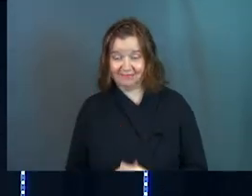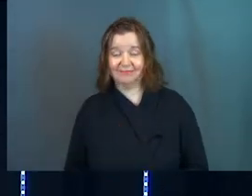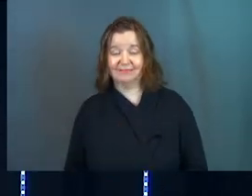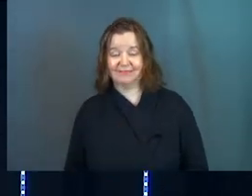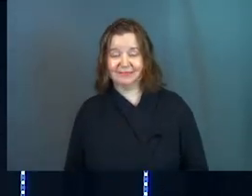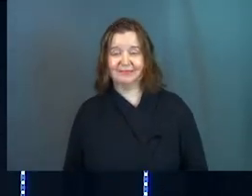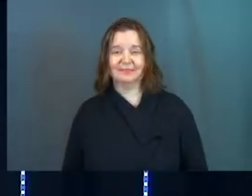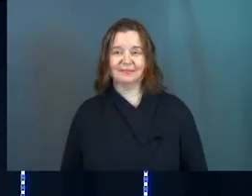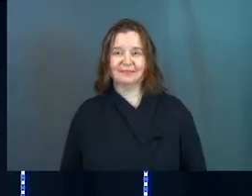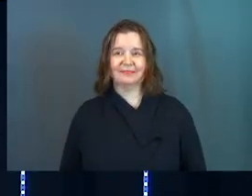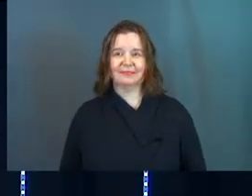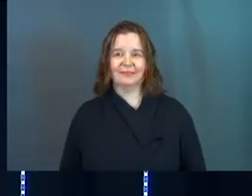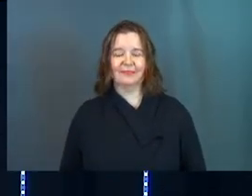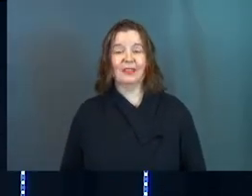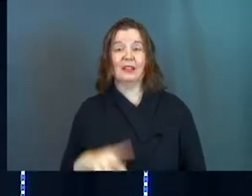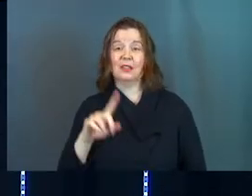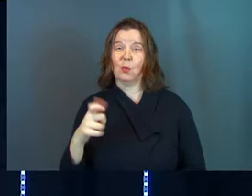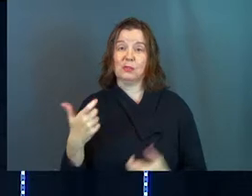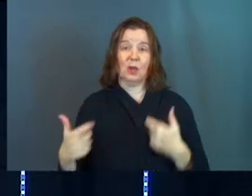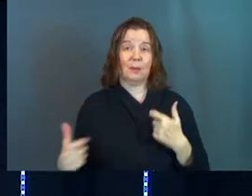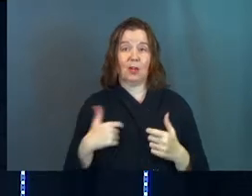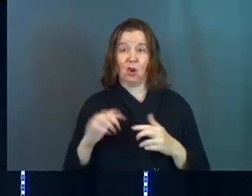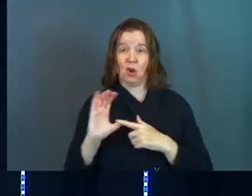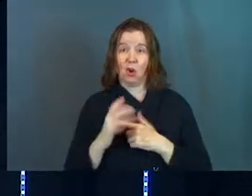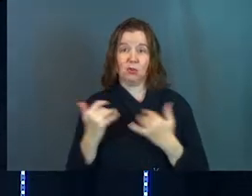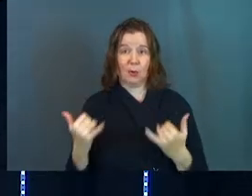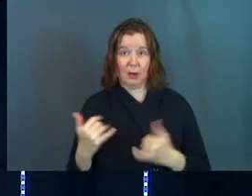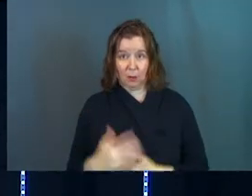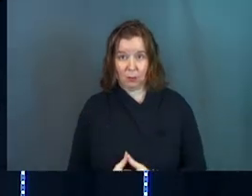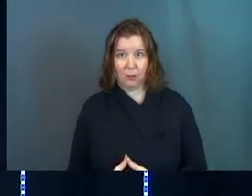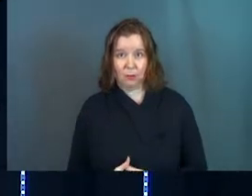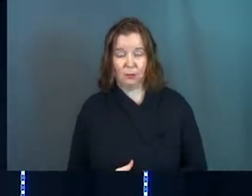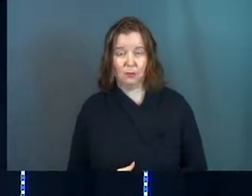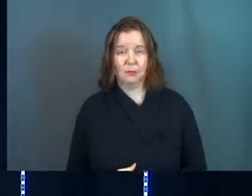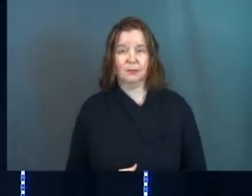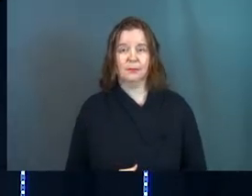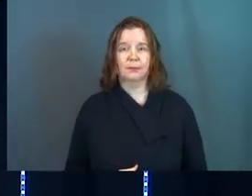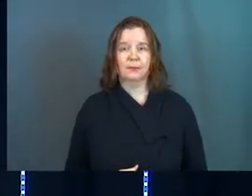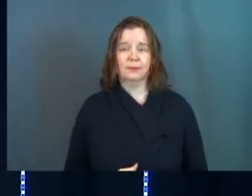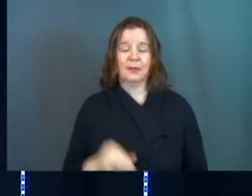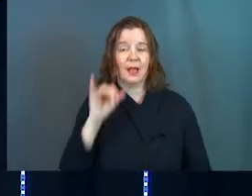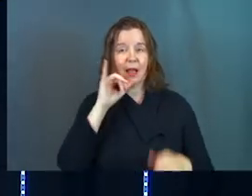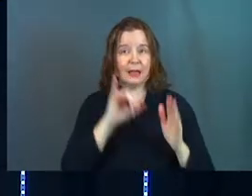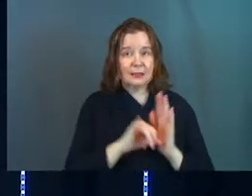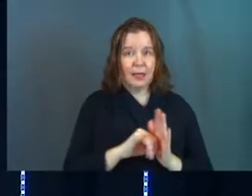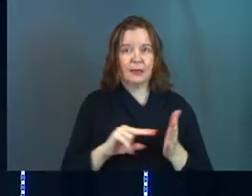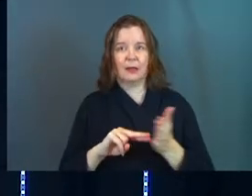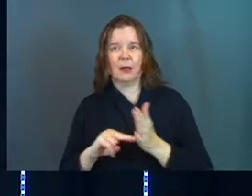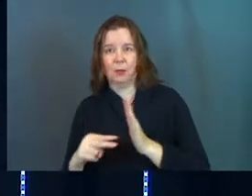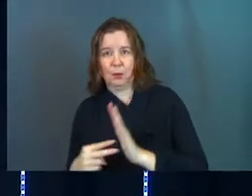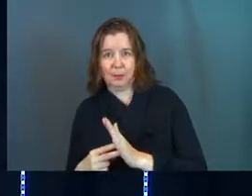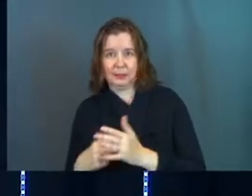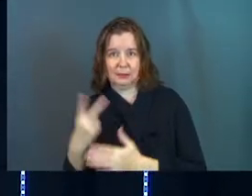Yeah. Amen. These questions are big in our culture right now. Identity and